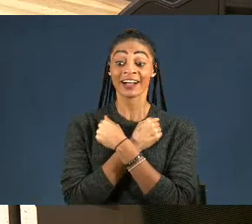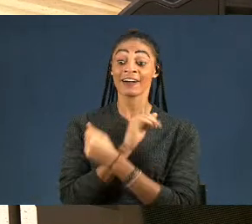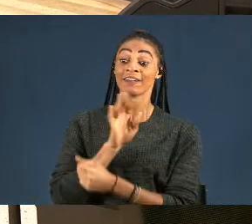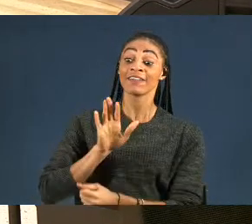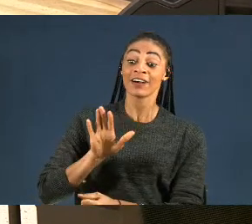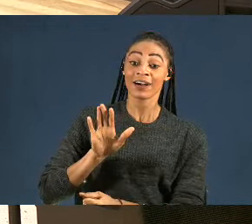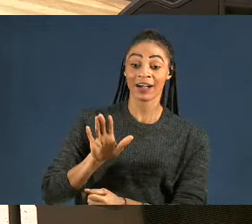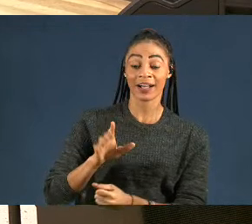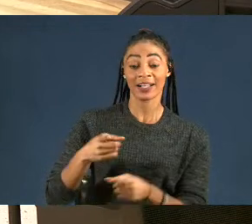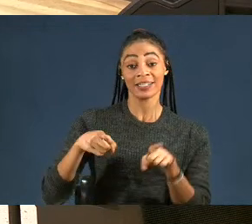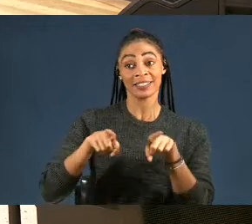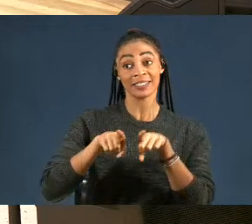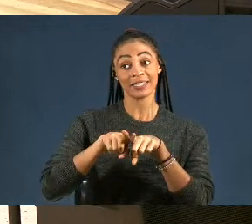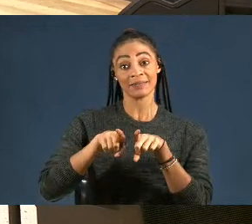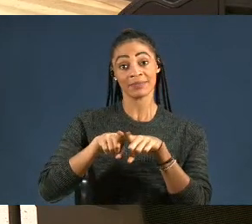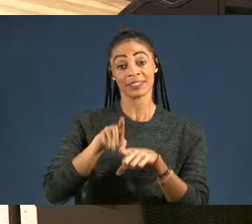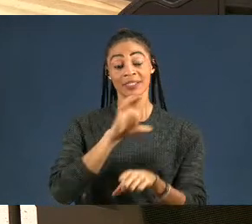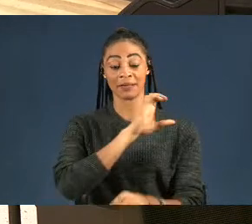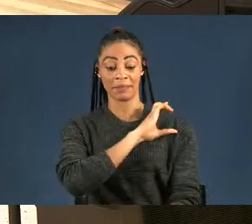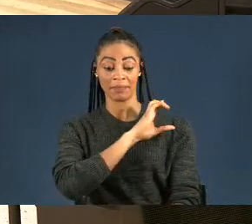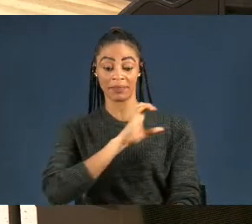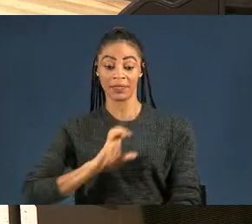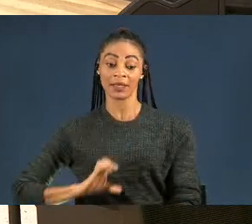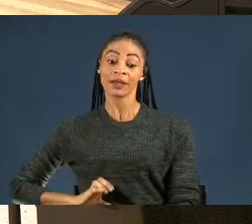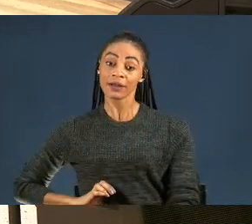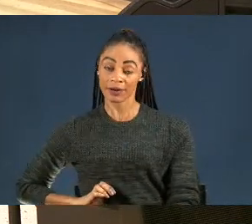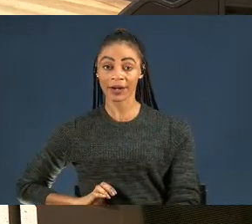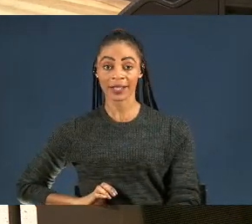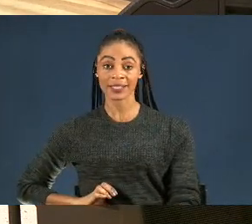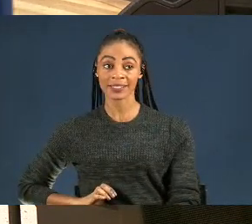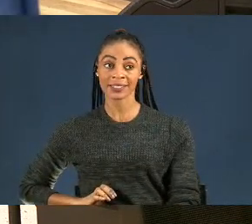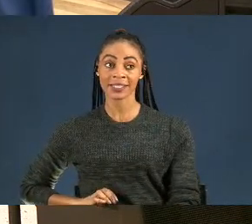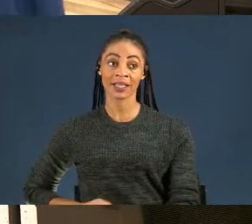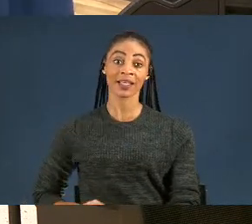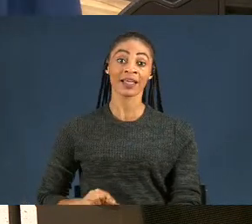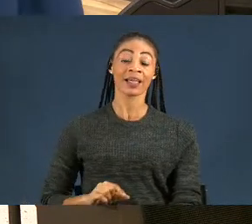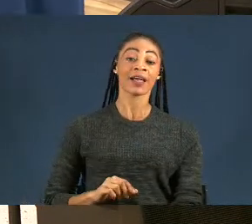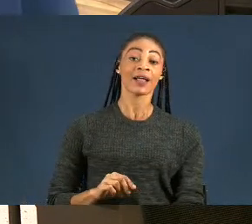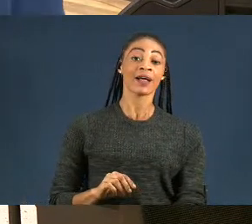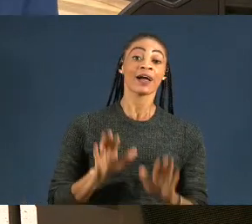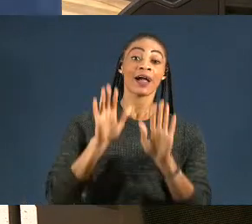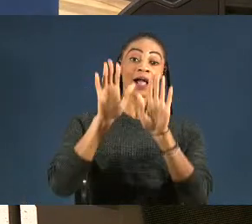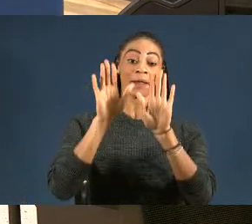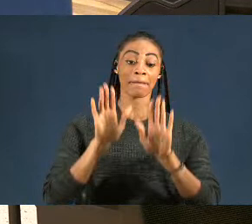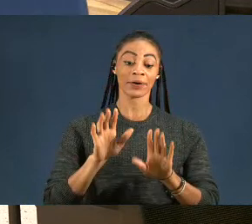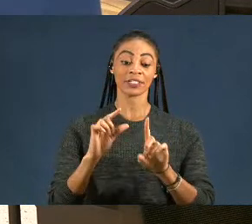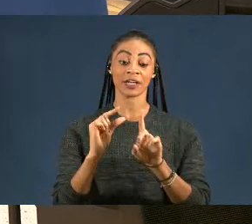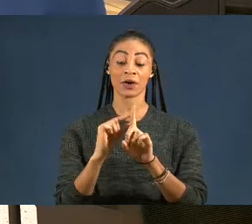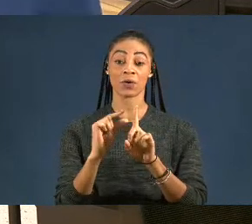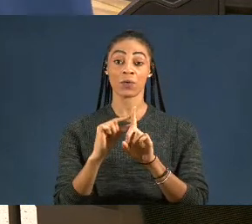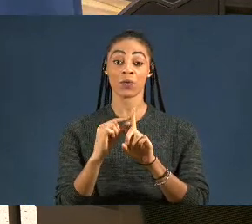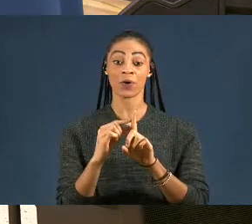Christ. Actually, the Bible, the Greek word there has no feelings. It says,